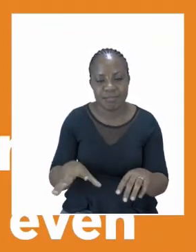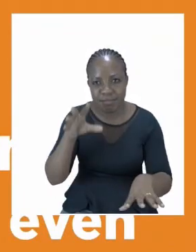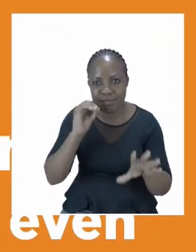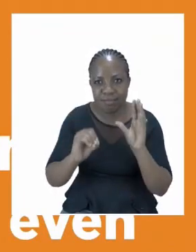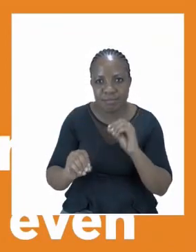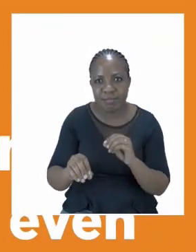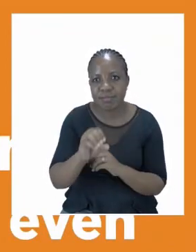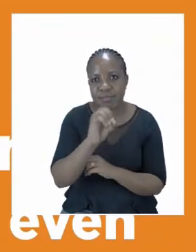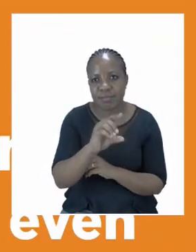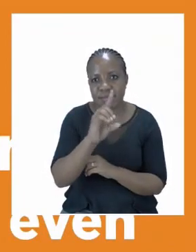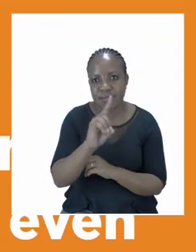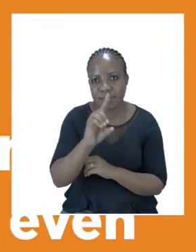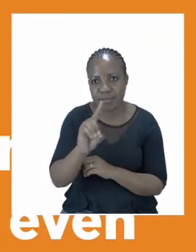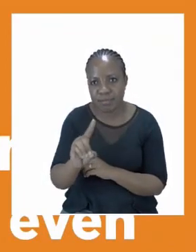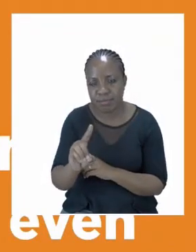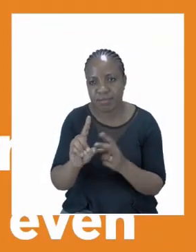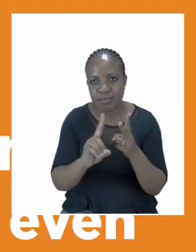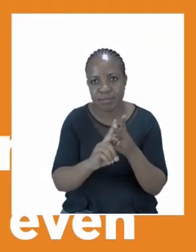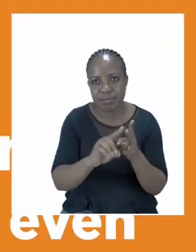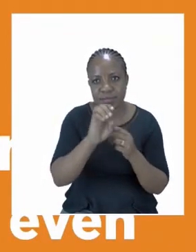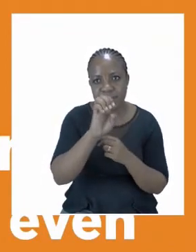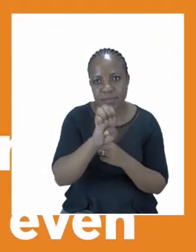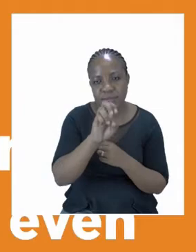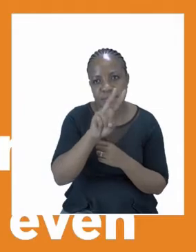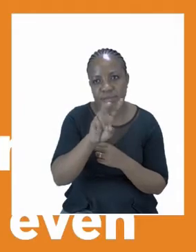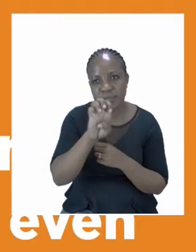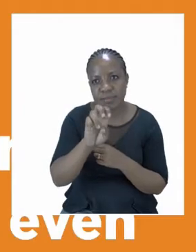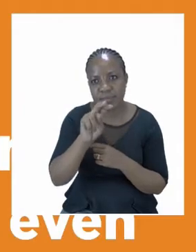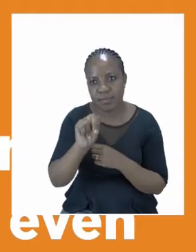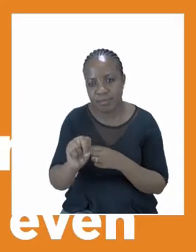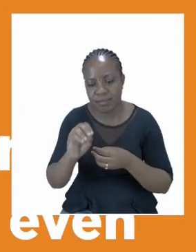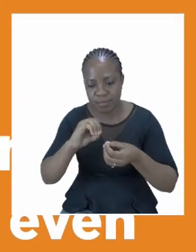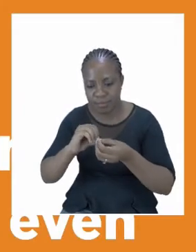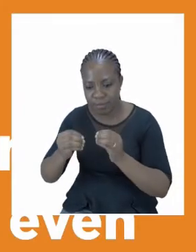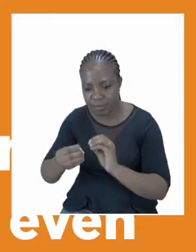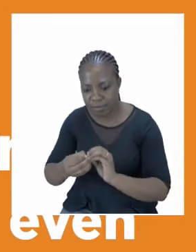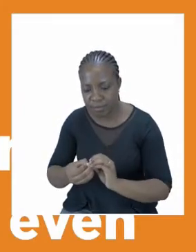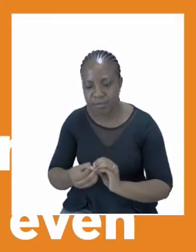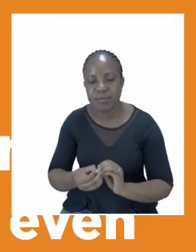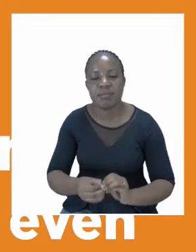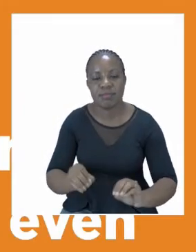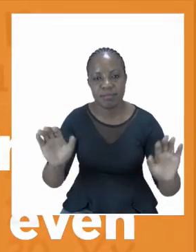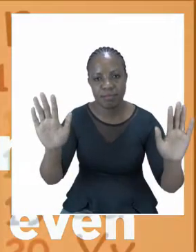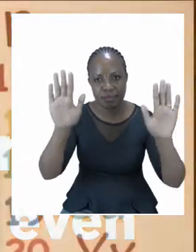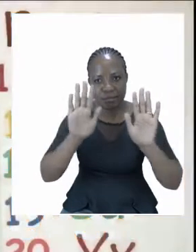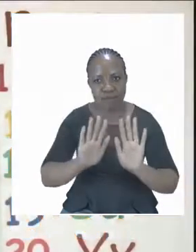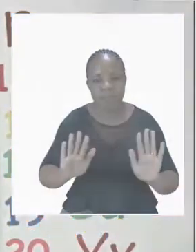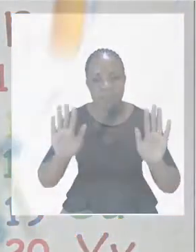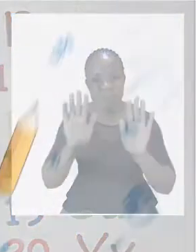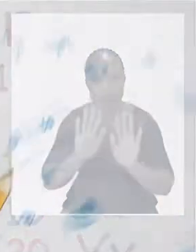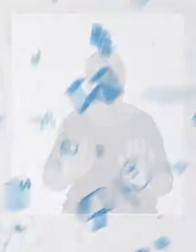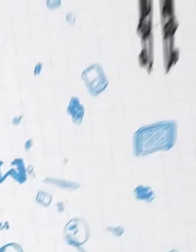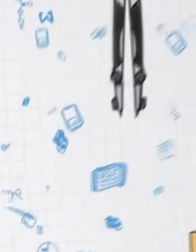about odd and even numbers and coloring.